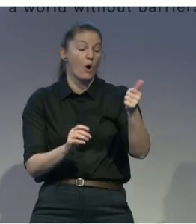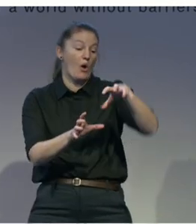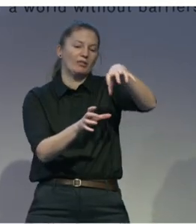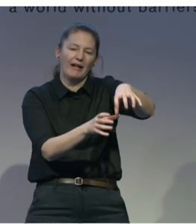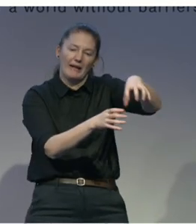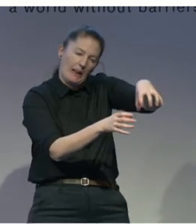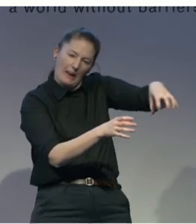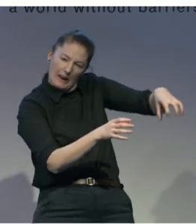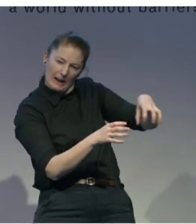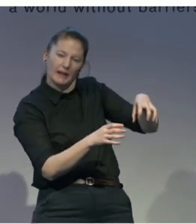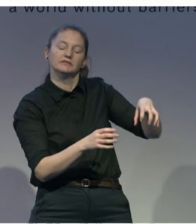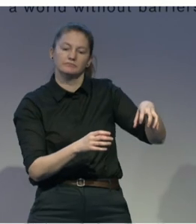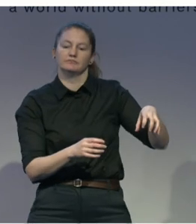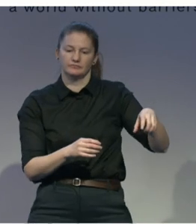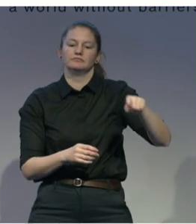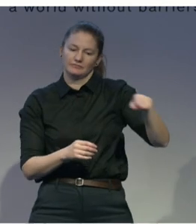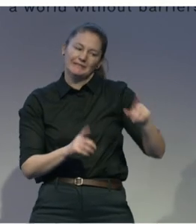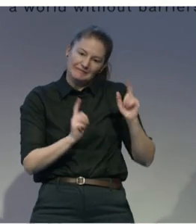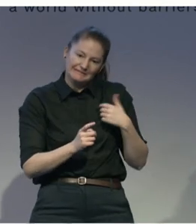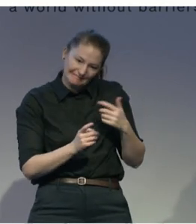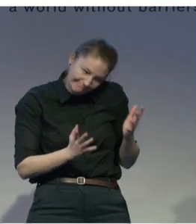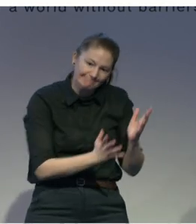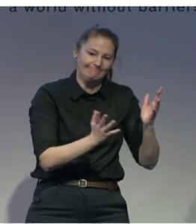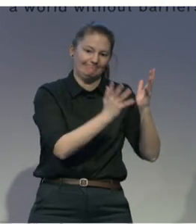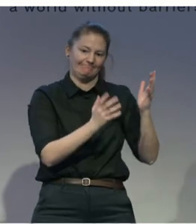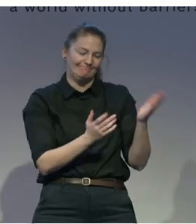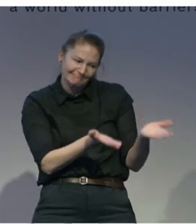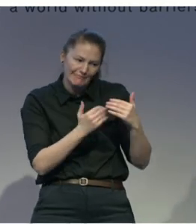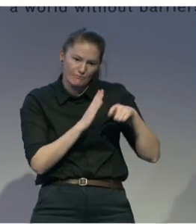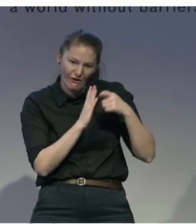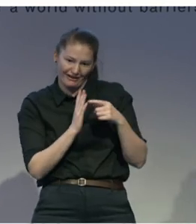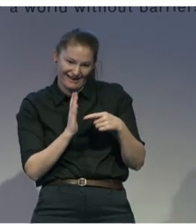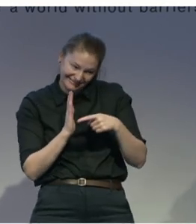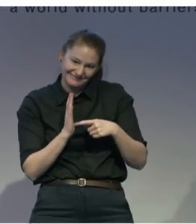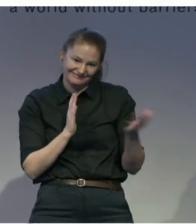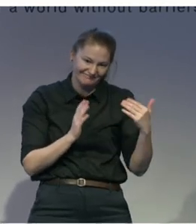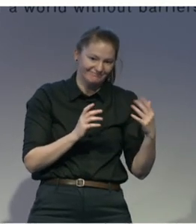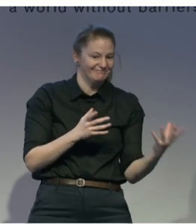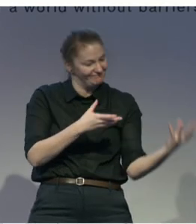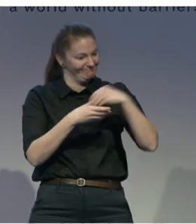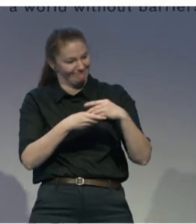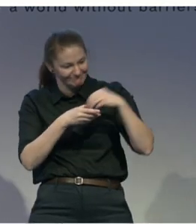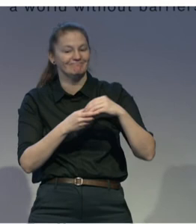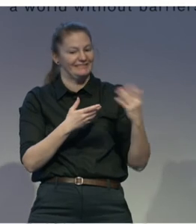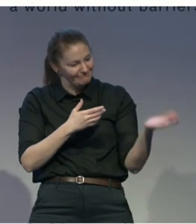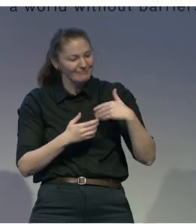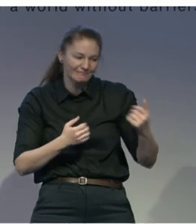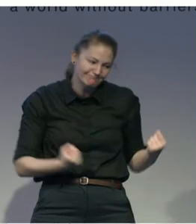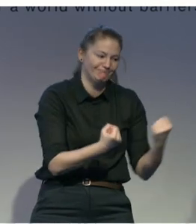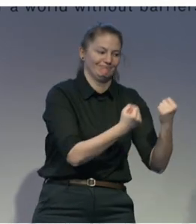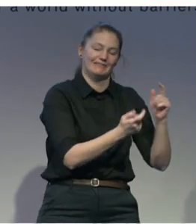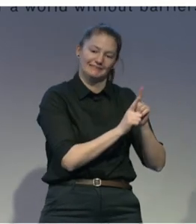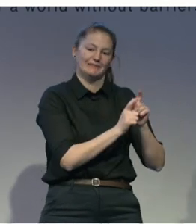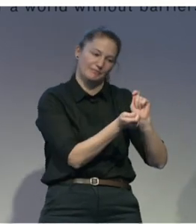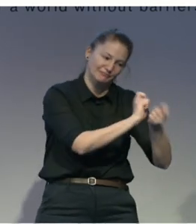project can be implemented elsewhere. The key point is empowerment of persons